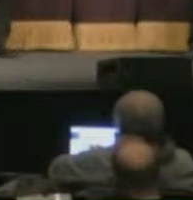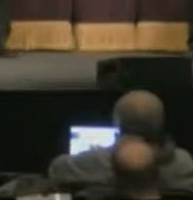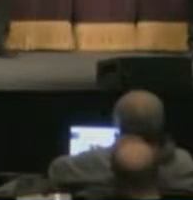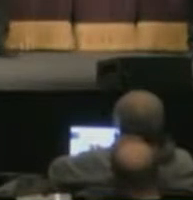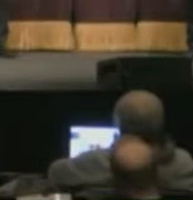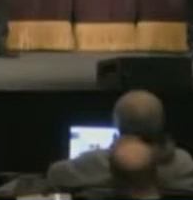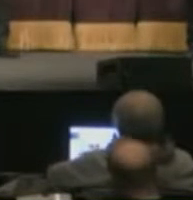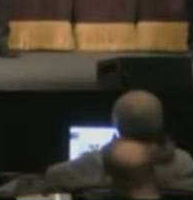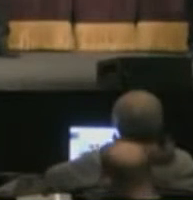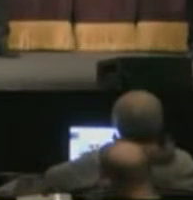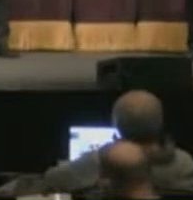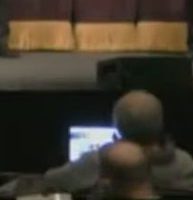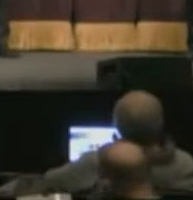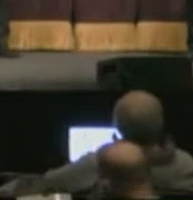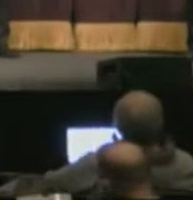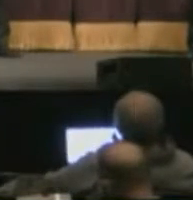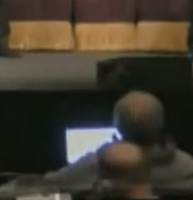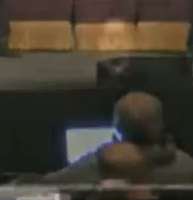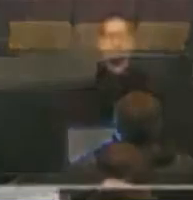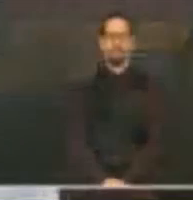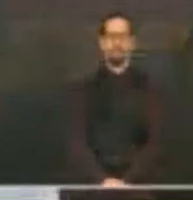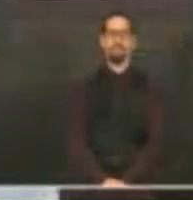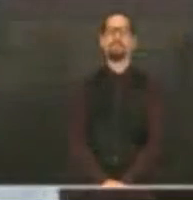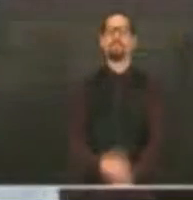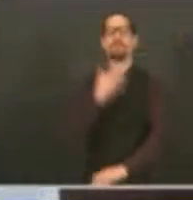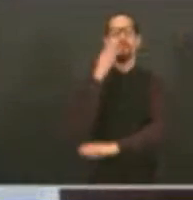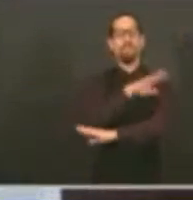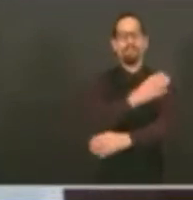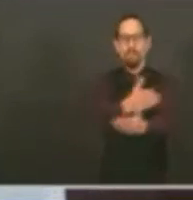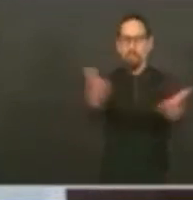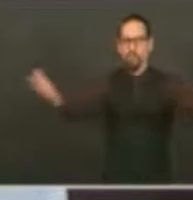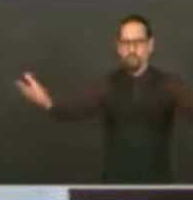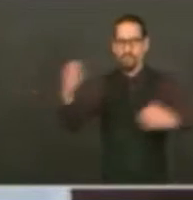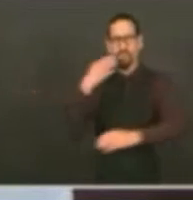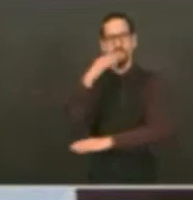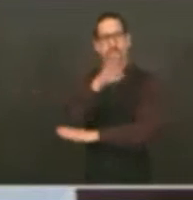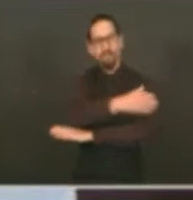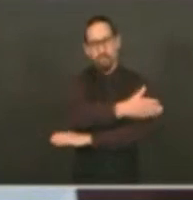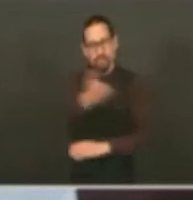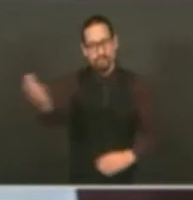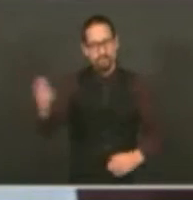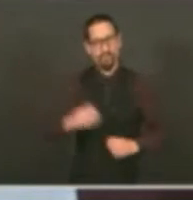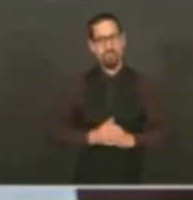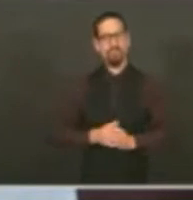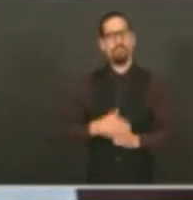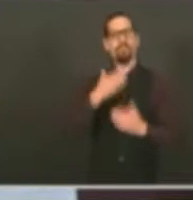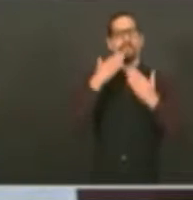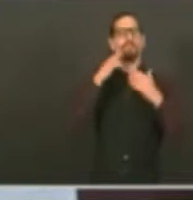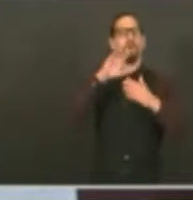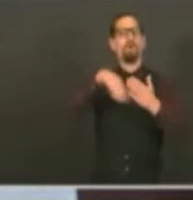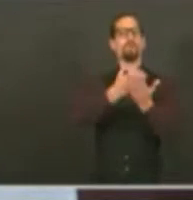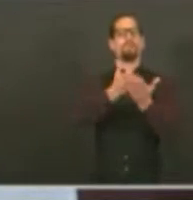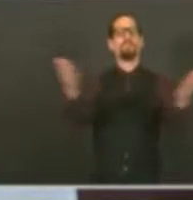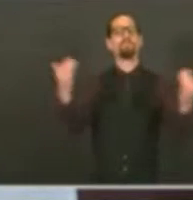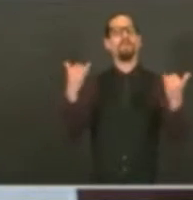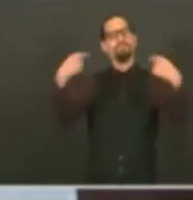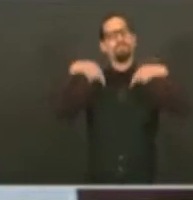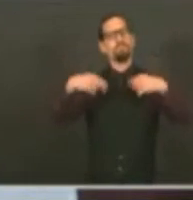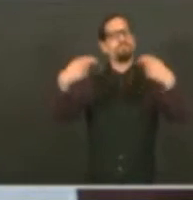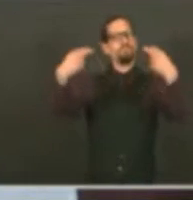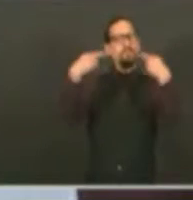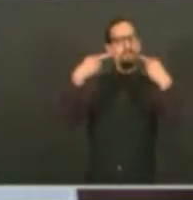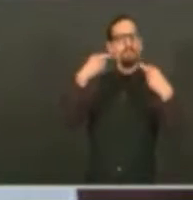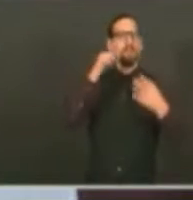Good afternoon. Good afternoon. Good afternoon, and thank you everybody for tuning in to our regular